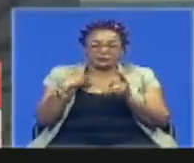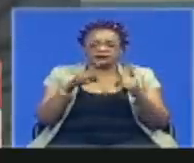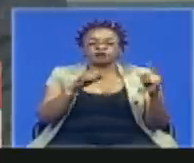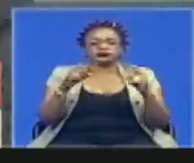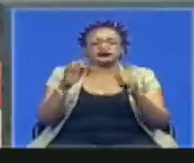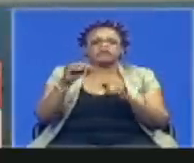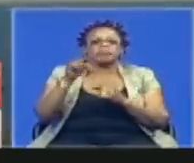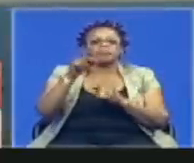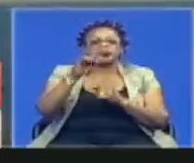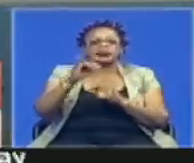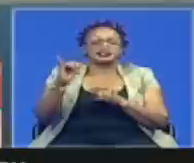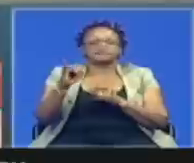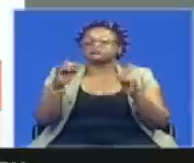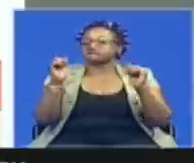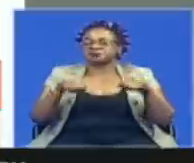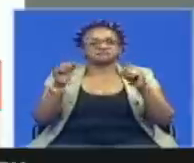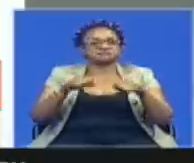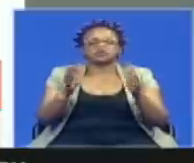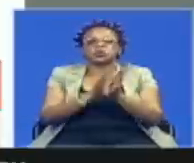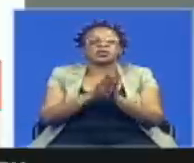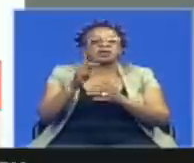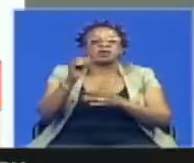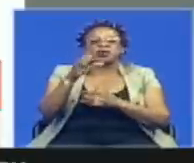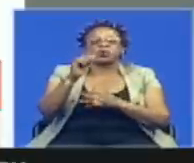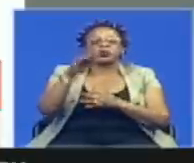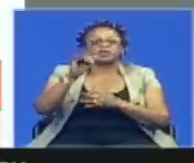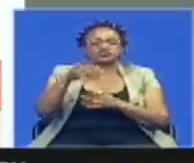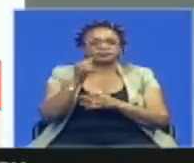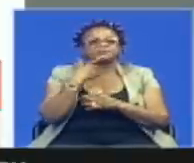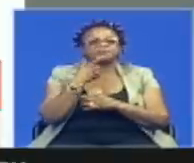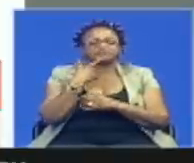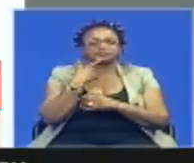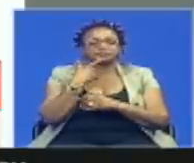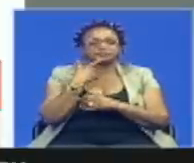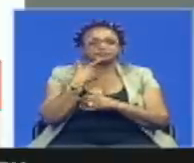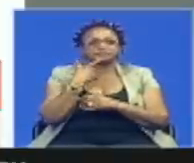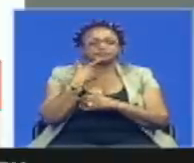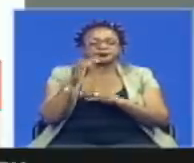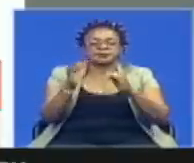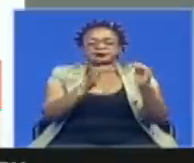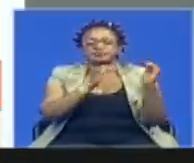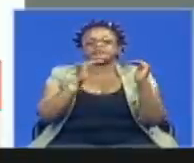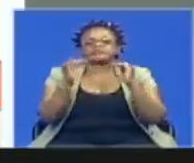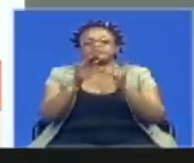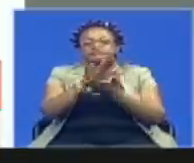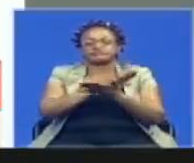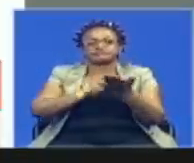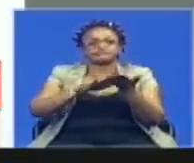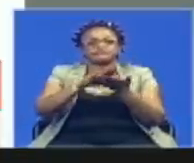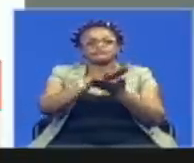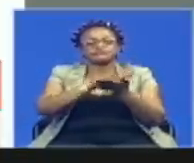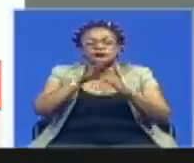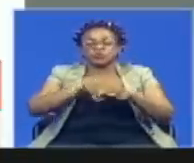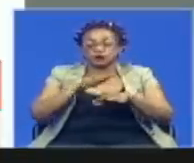Ndi, who disagrees with what Professor Peter Kagwanja said, and I want to bring this up. You said politics, democracy is based on the game